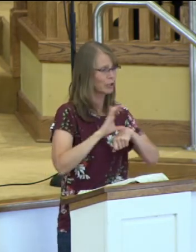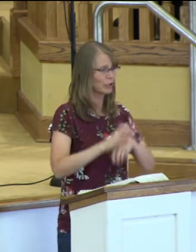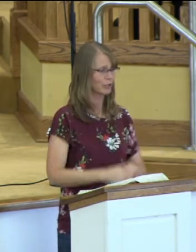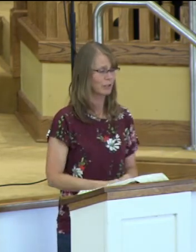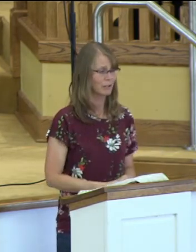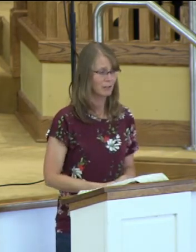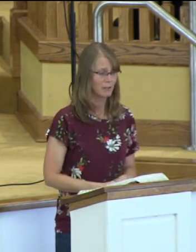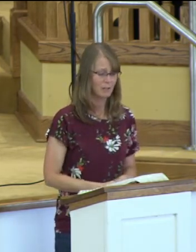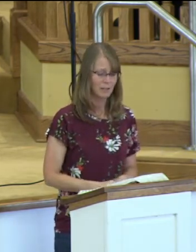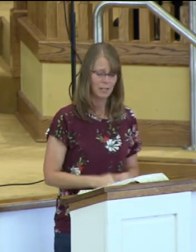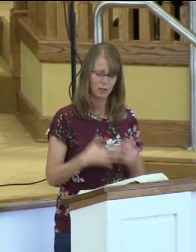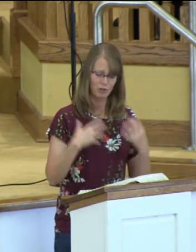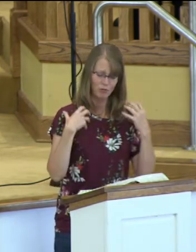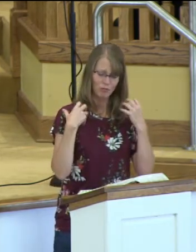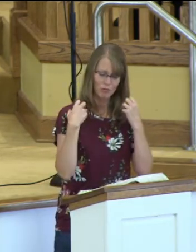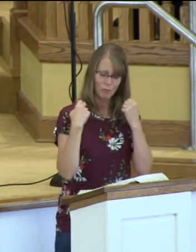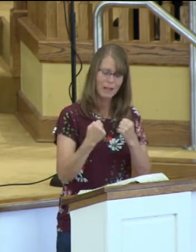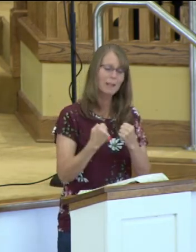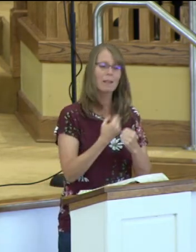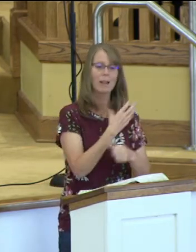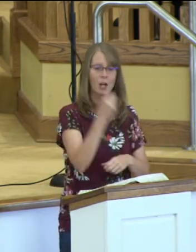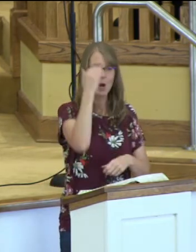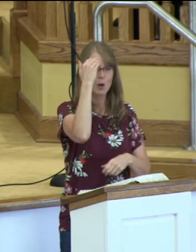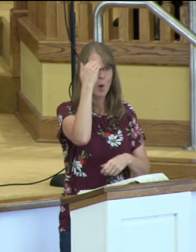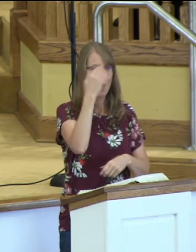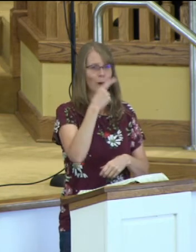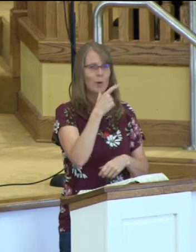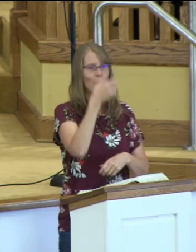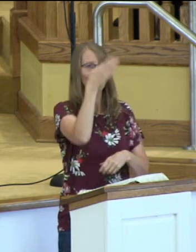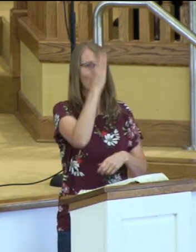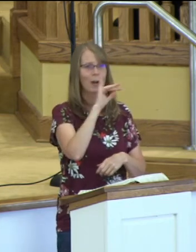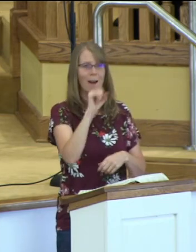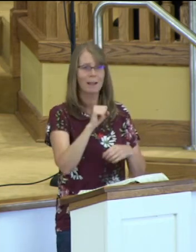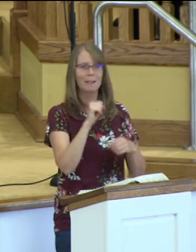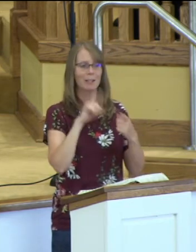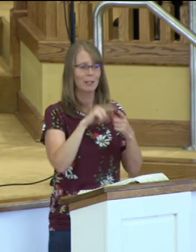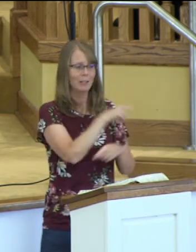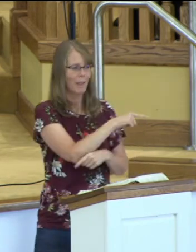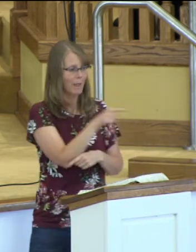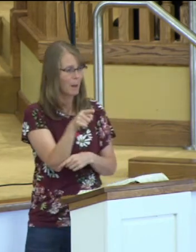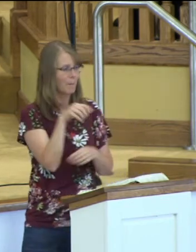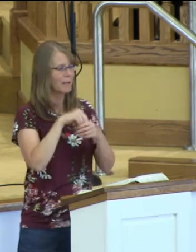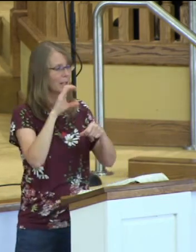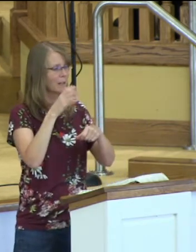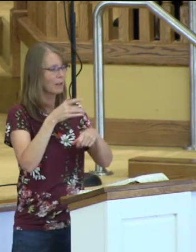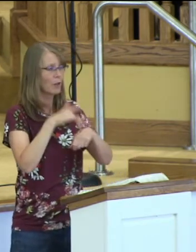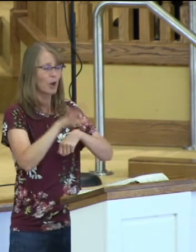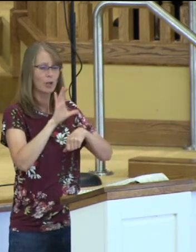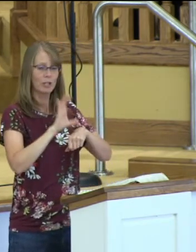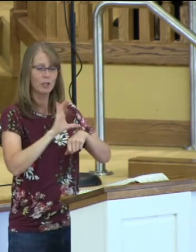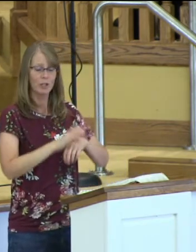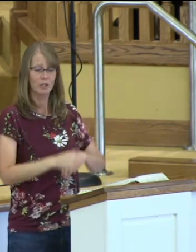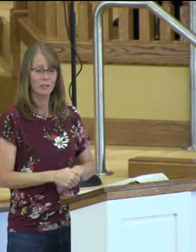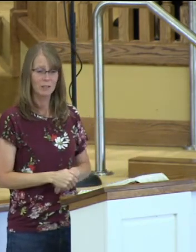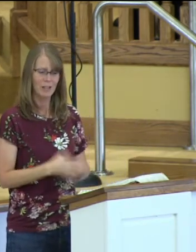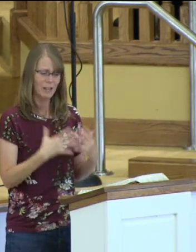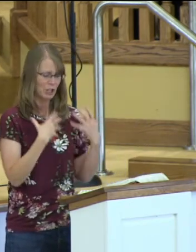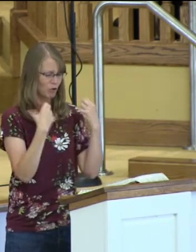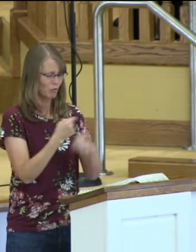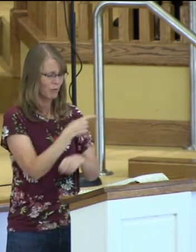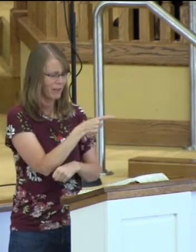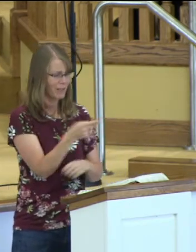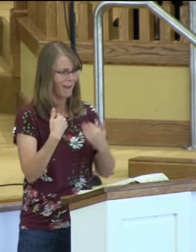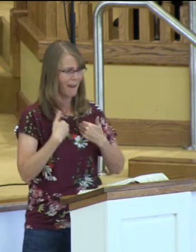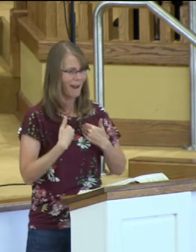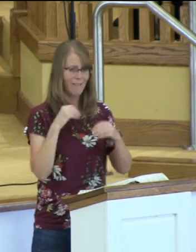What strength in who God is and who God was to them in the early church. What strength they had in